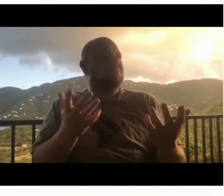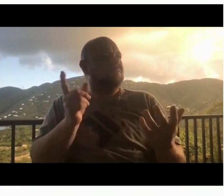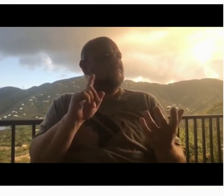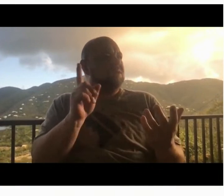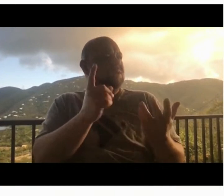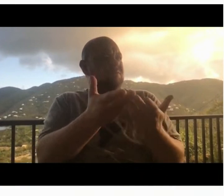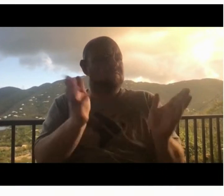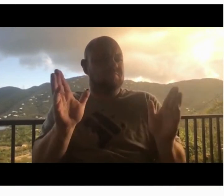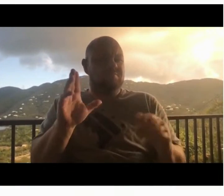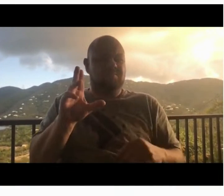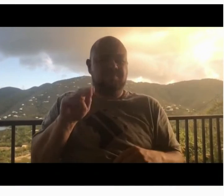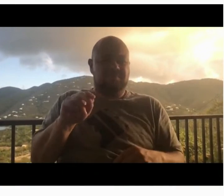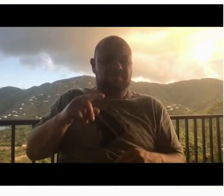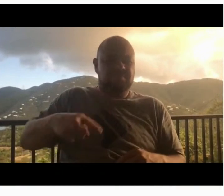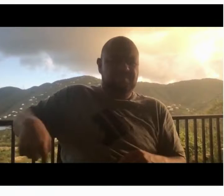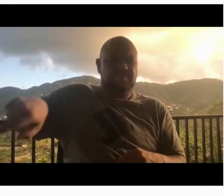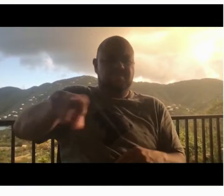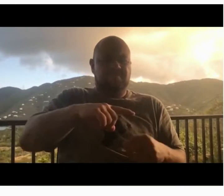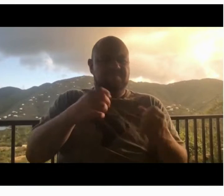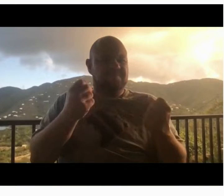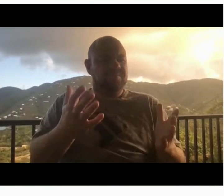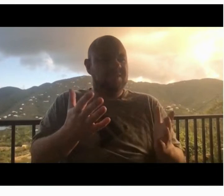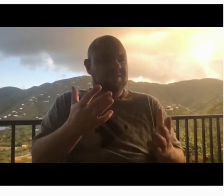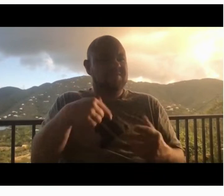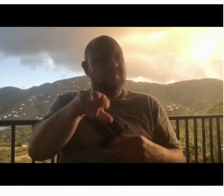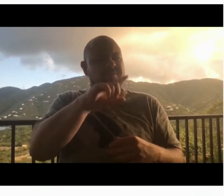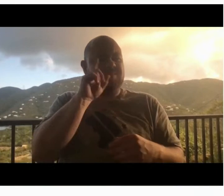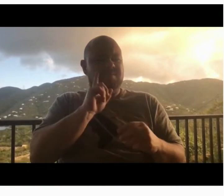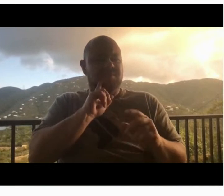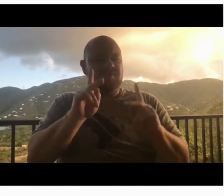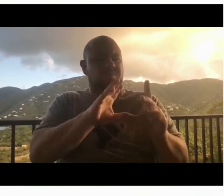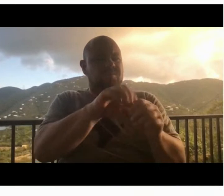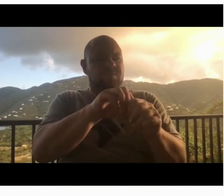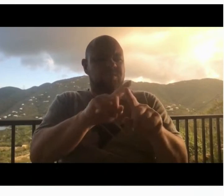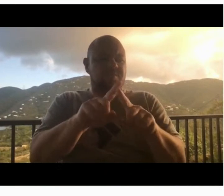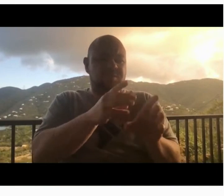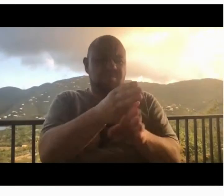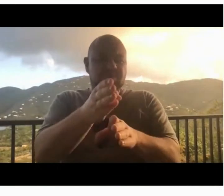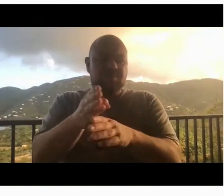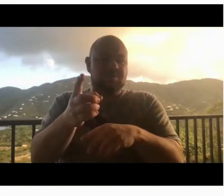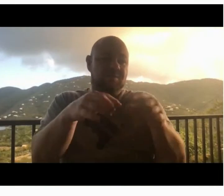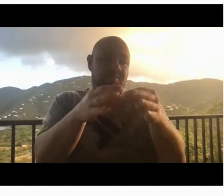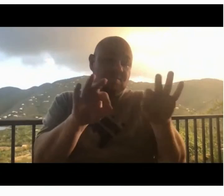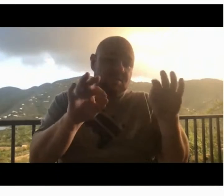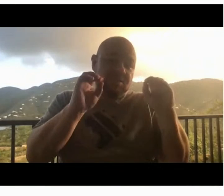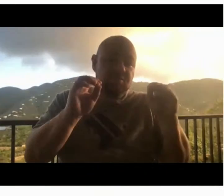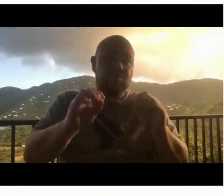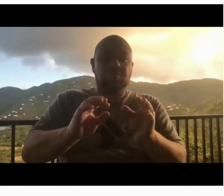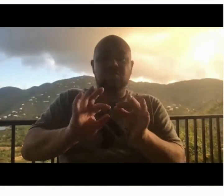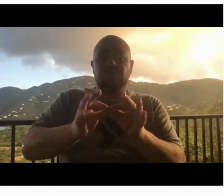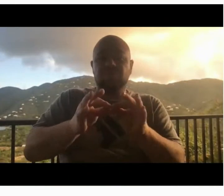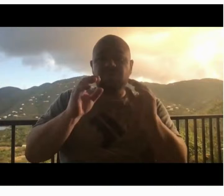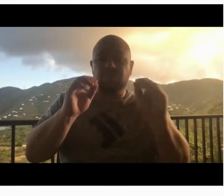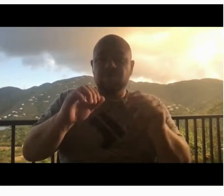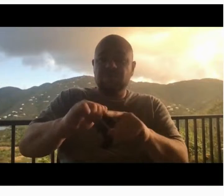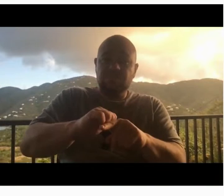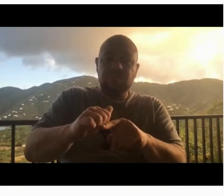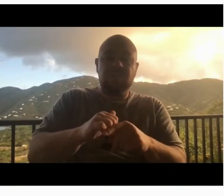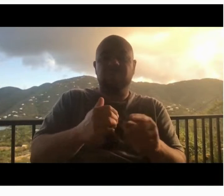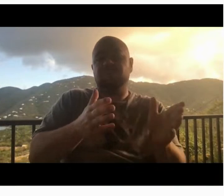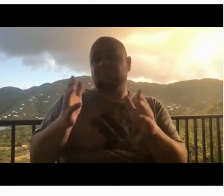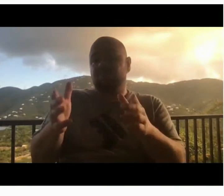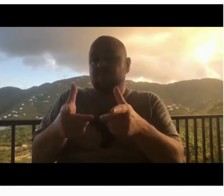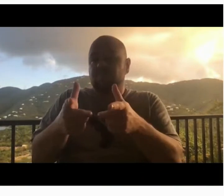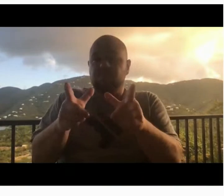If it's not only us asking this question, there are many deaf folks in a number of fields, whether it be sign language